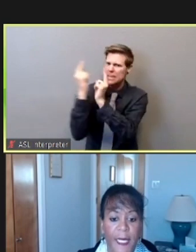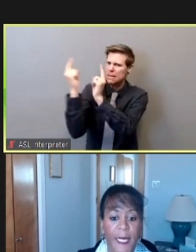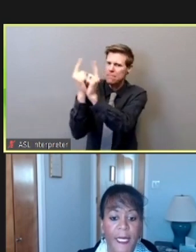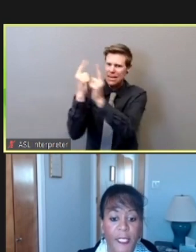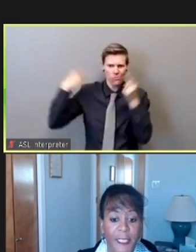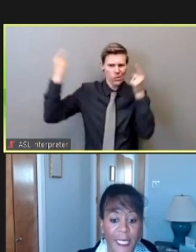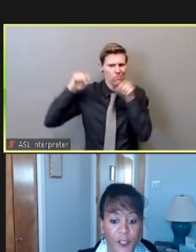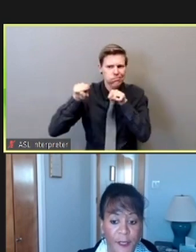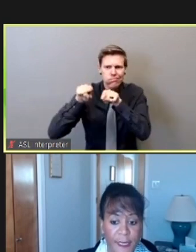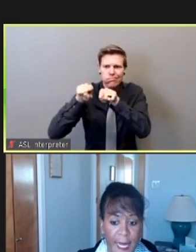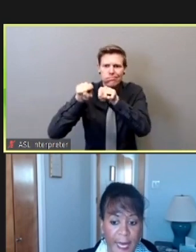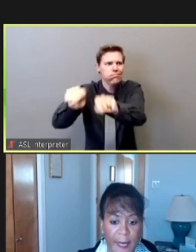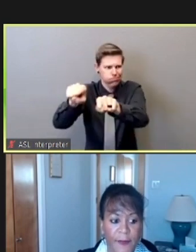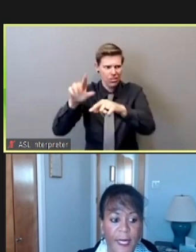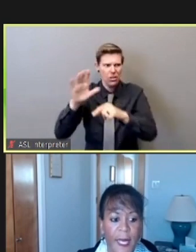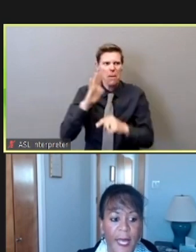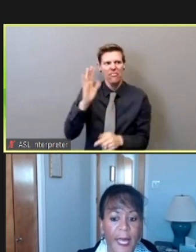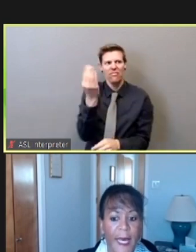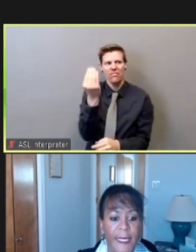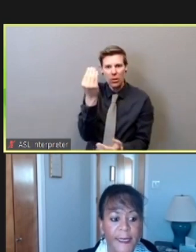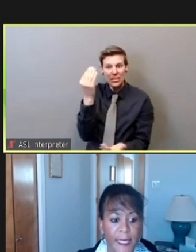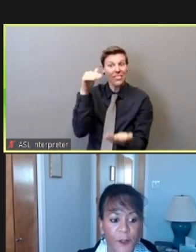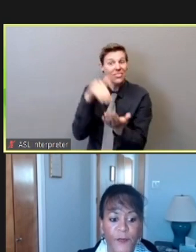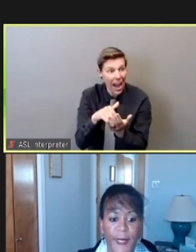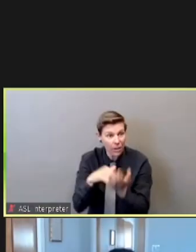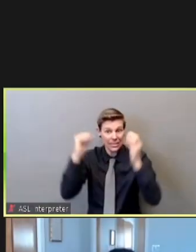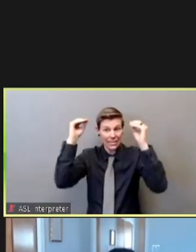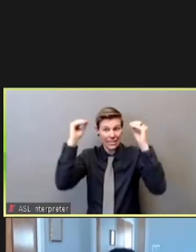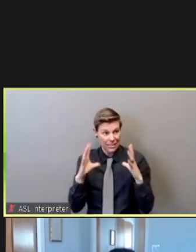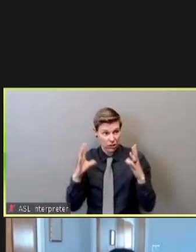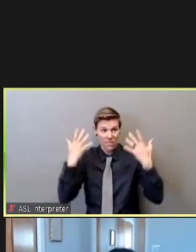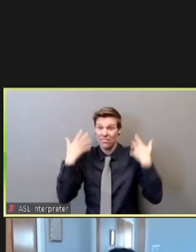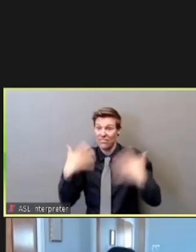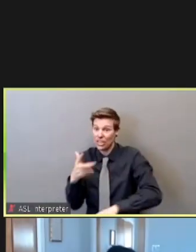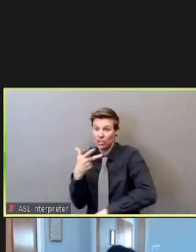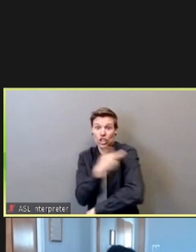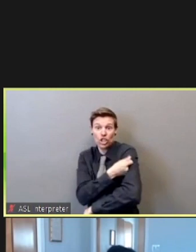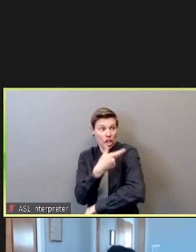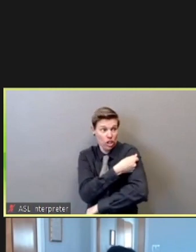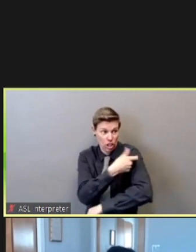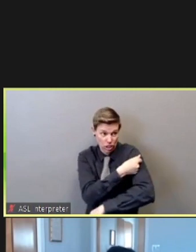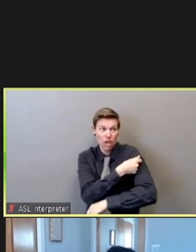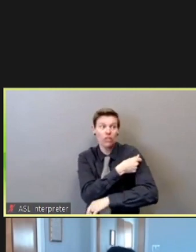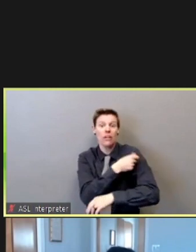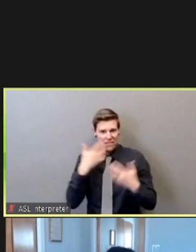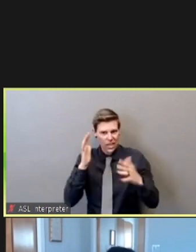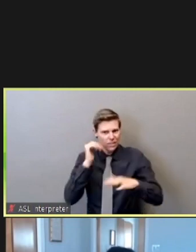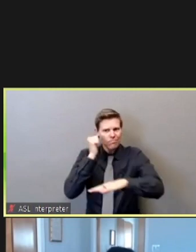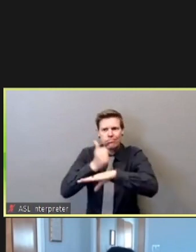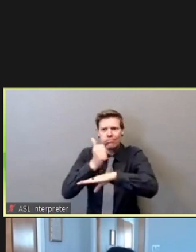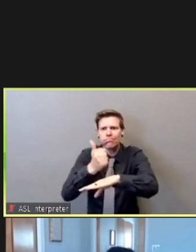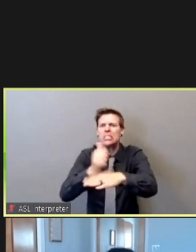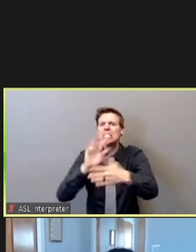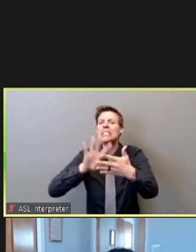educators and education staff and has scheduled vaccinations for thousands more.